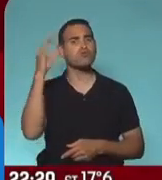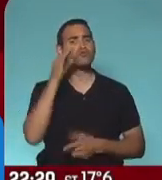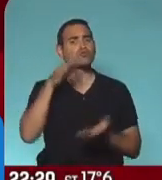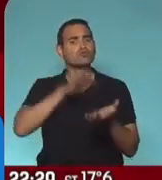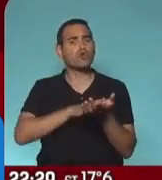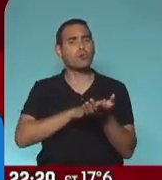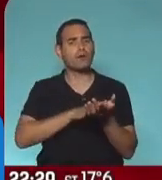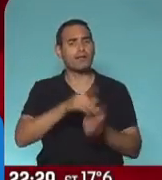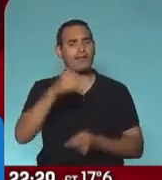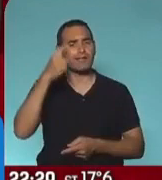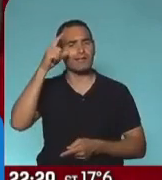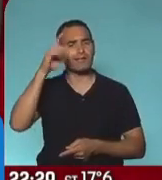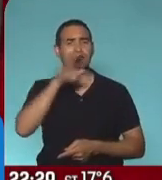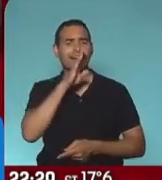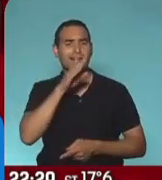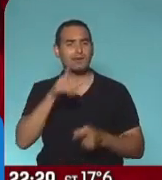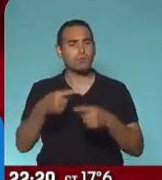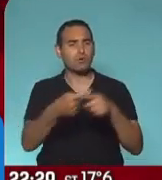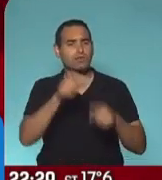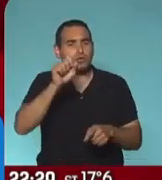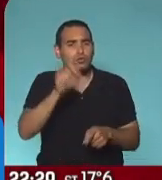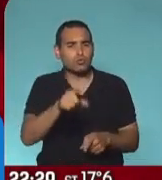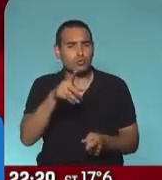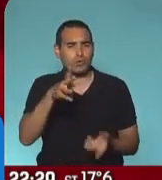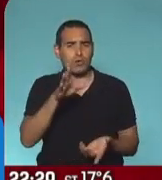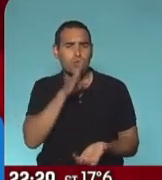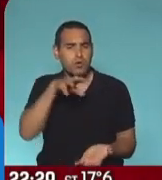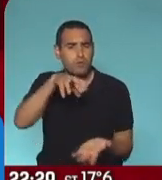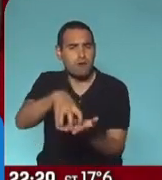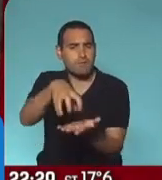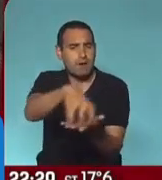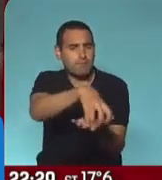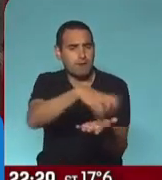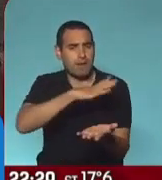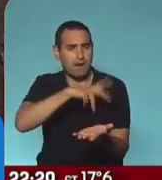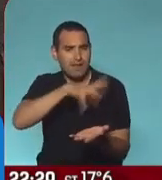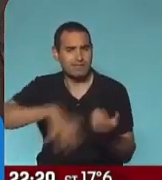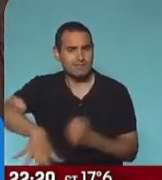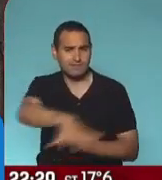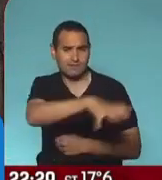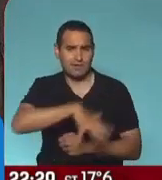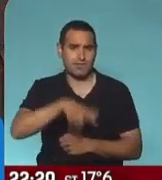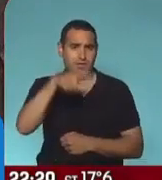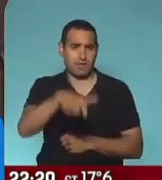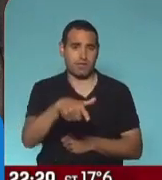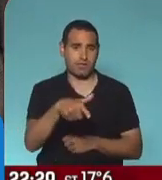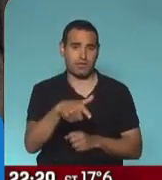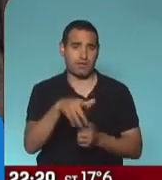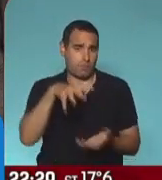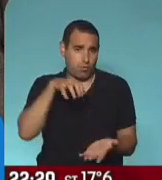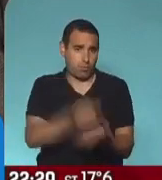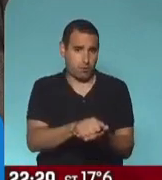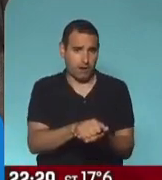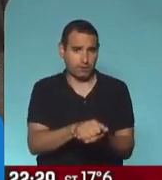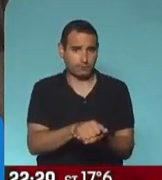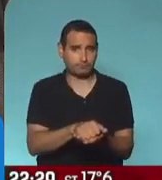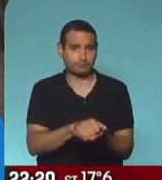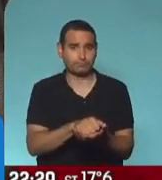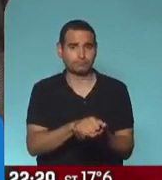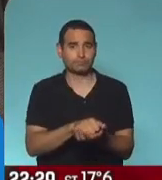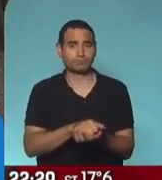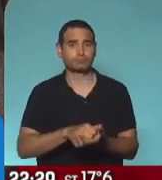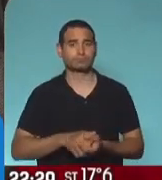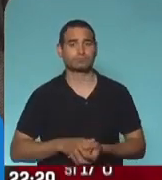Israeli settlement policy in the occupied Palestinian territory, including East Jerusalem, is clear and remains